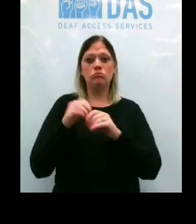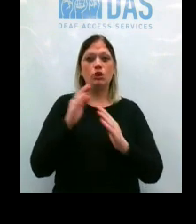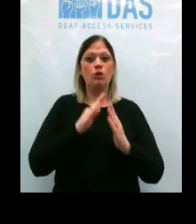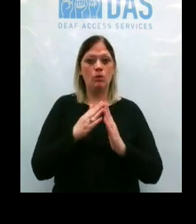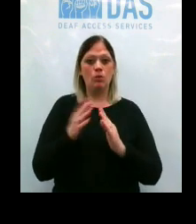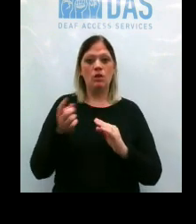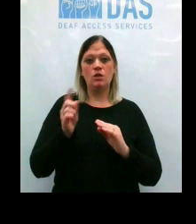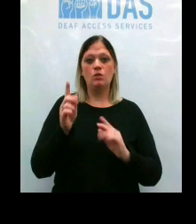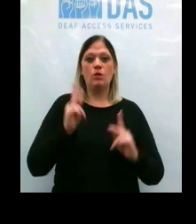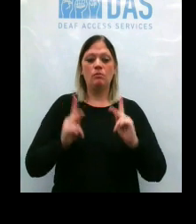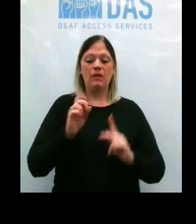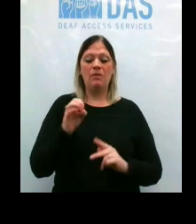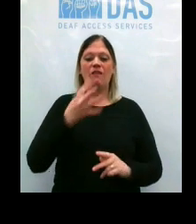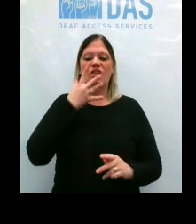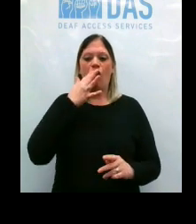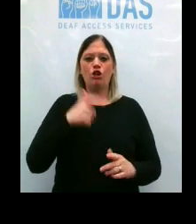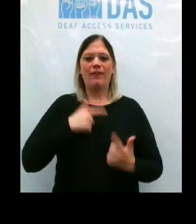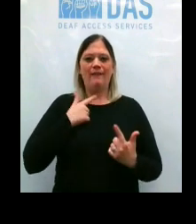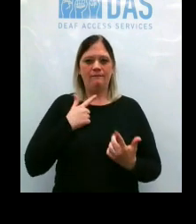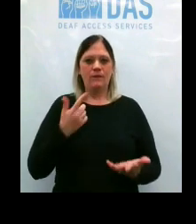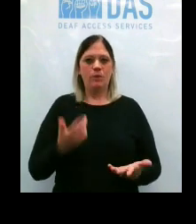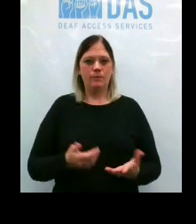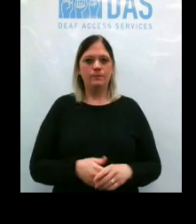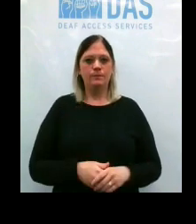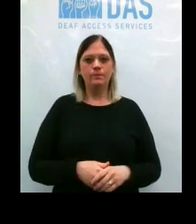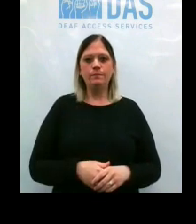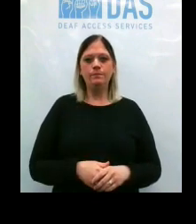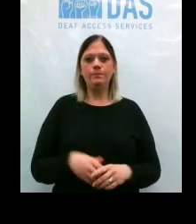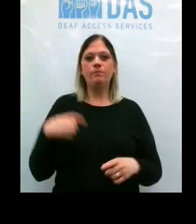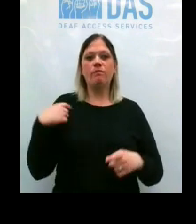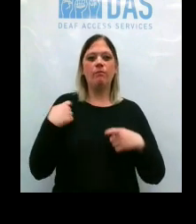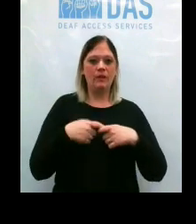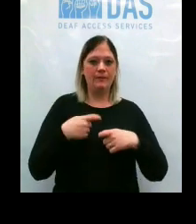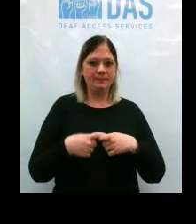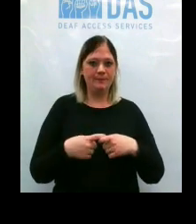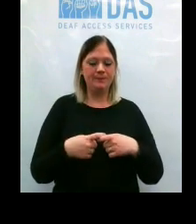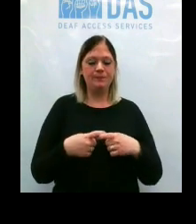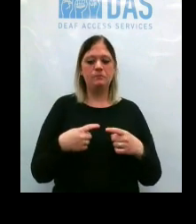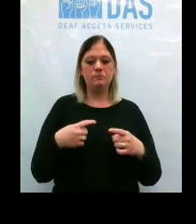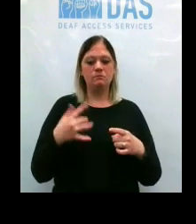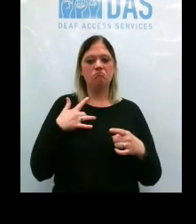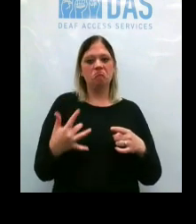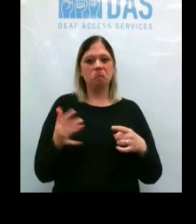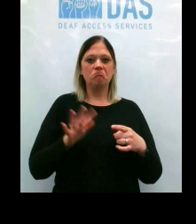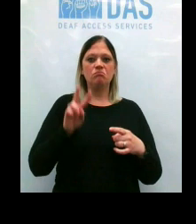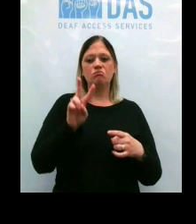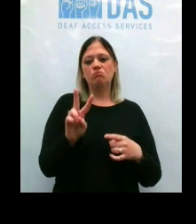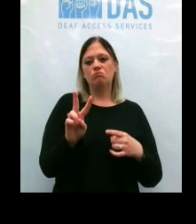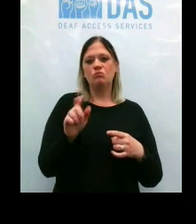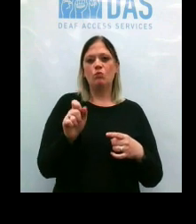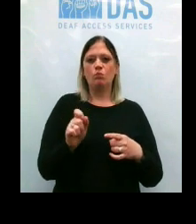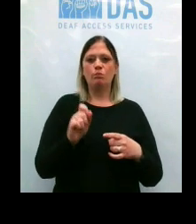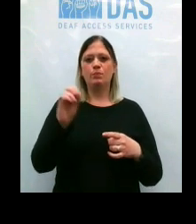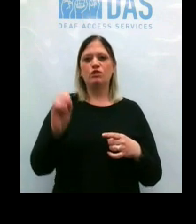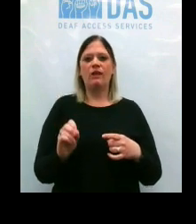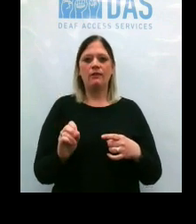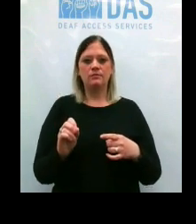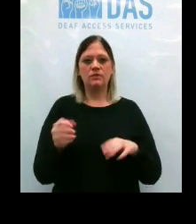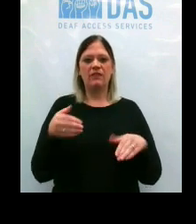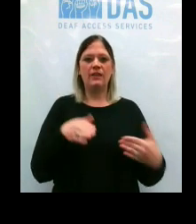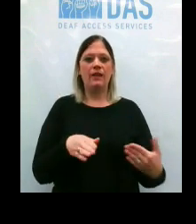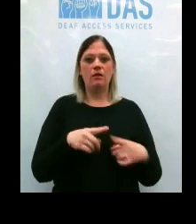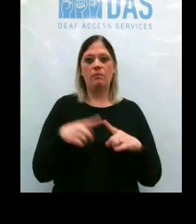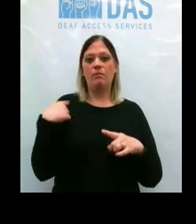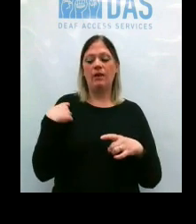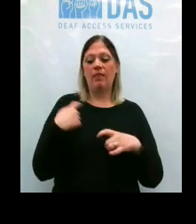where people of color live. And then, of course, Hispanics or Latinos, it's been trending at about 2% of fatalities, even though